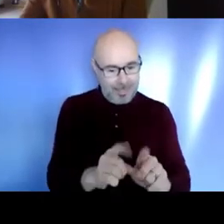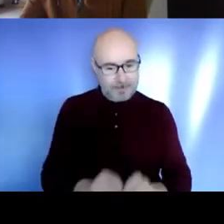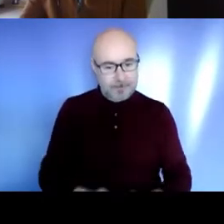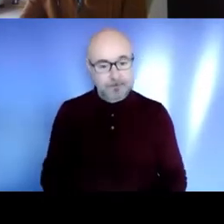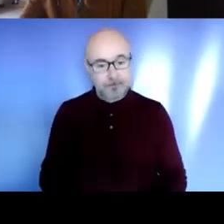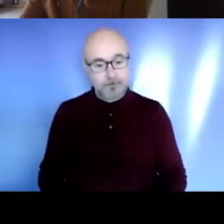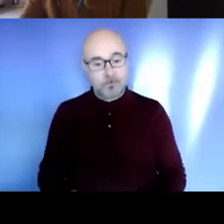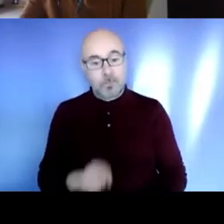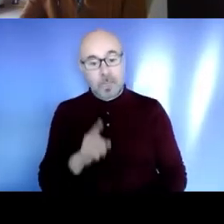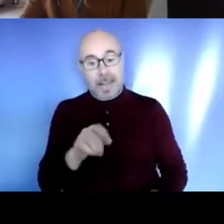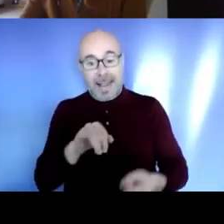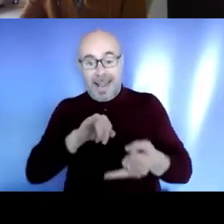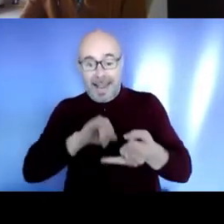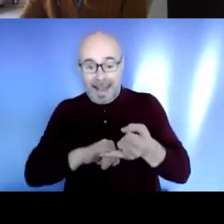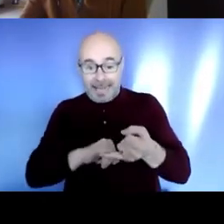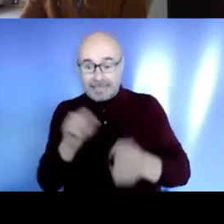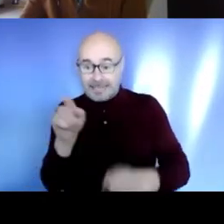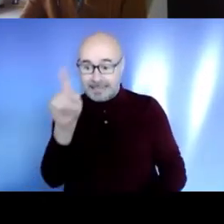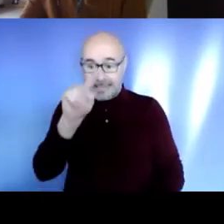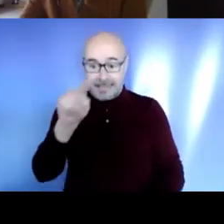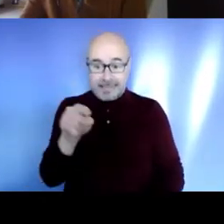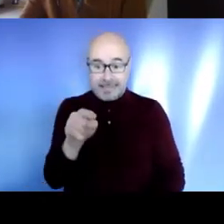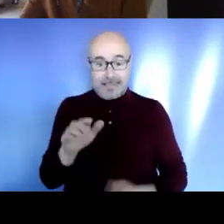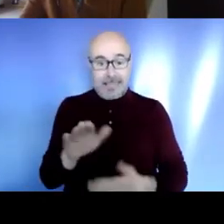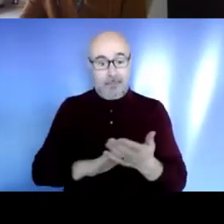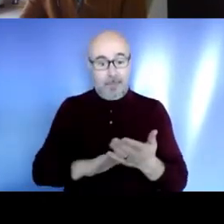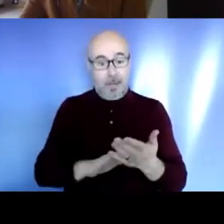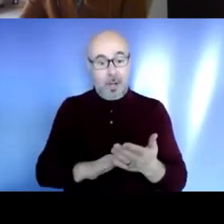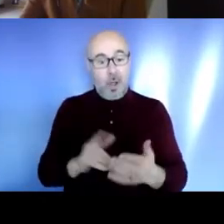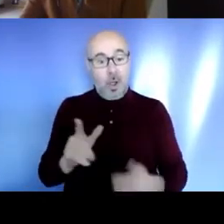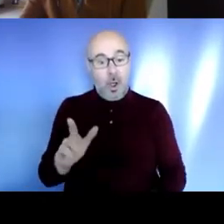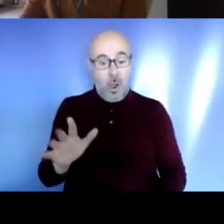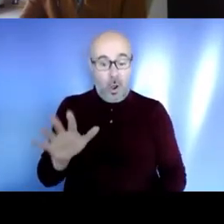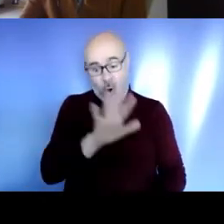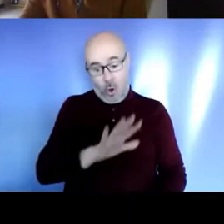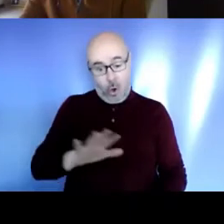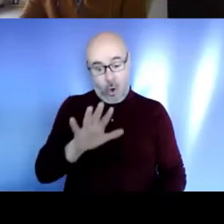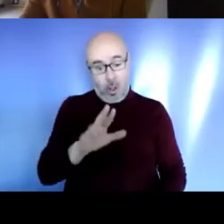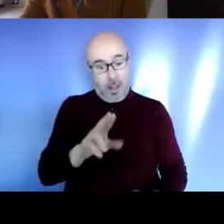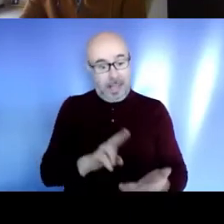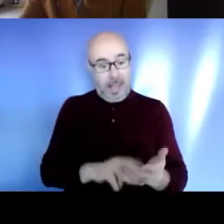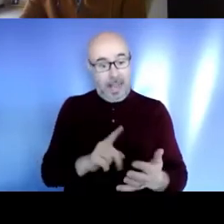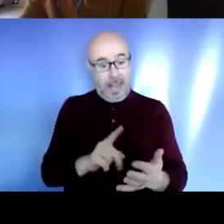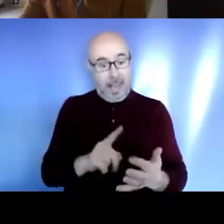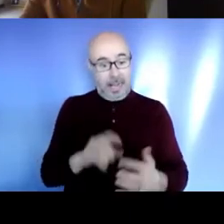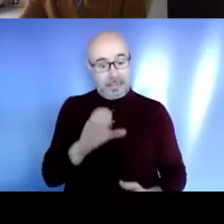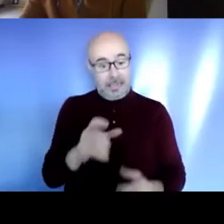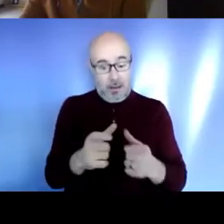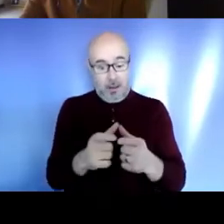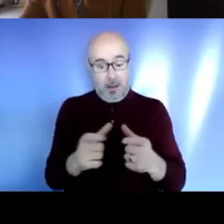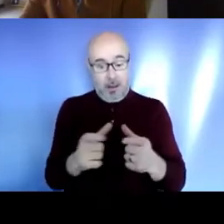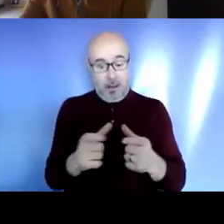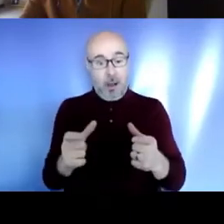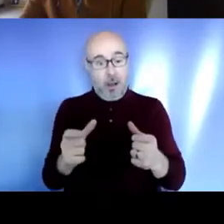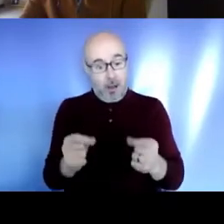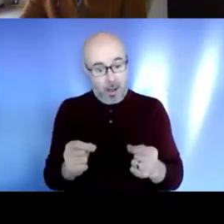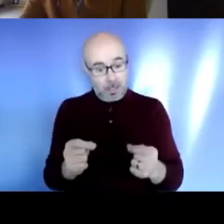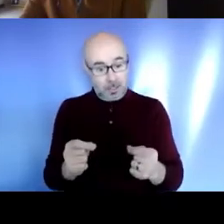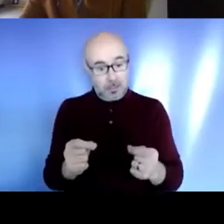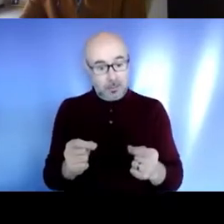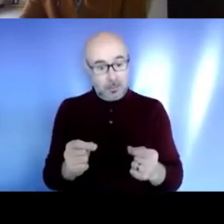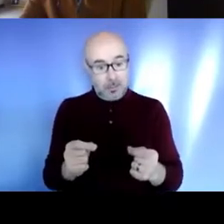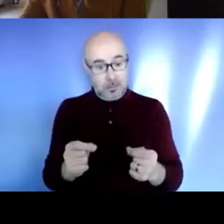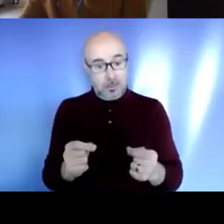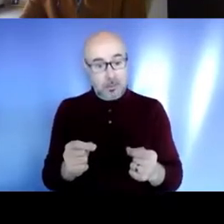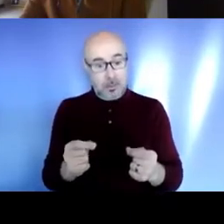Strathclyde Partnership for Transport area, all national entitlement cards issued to people in that area will have